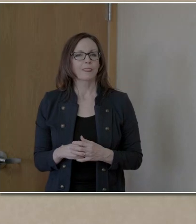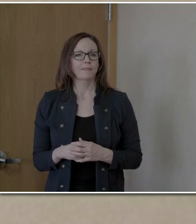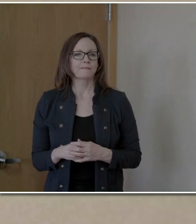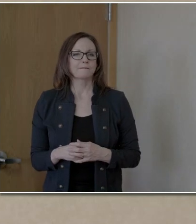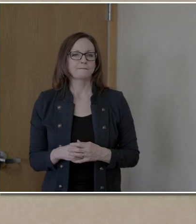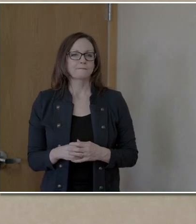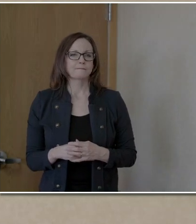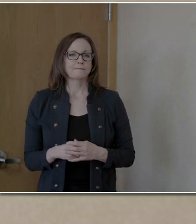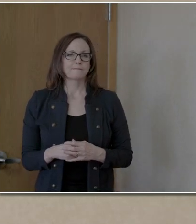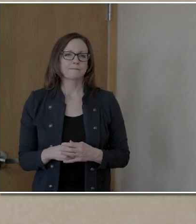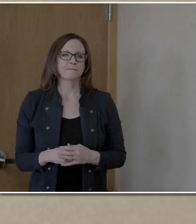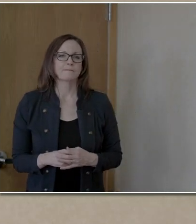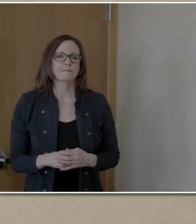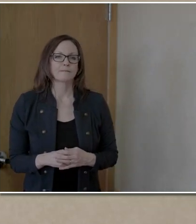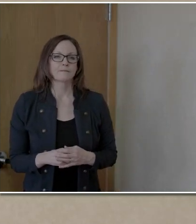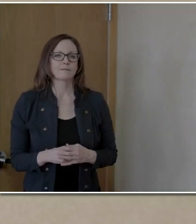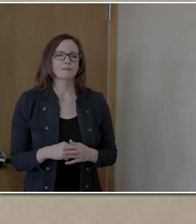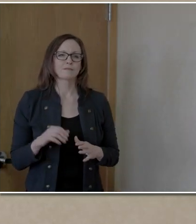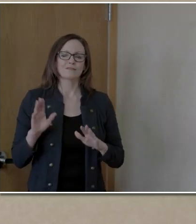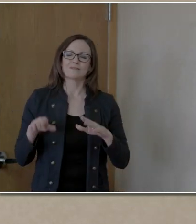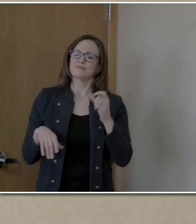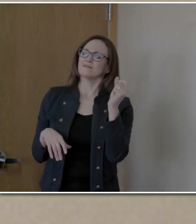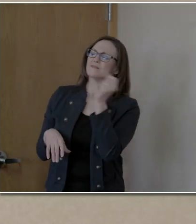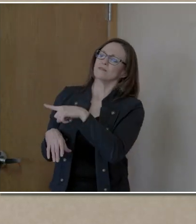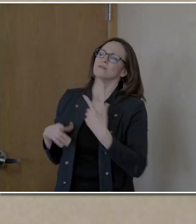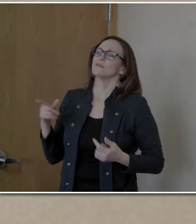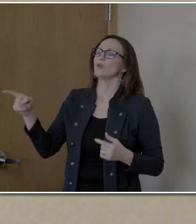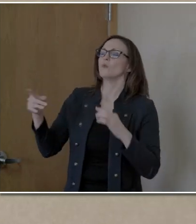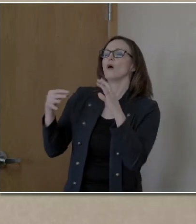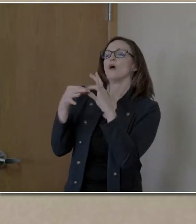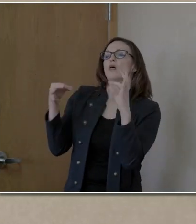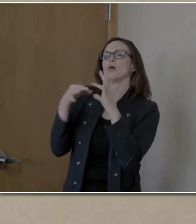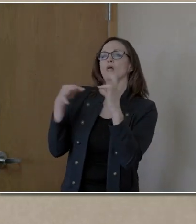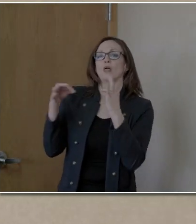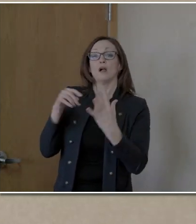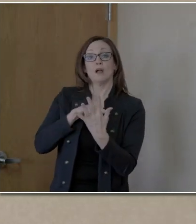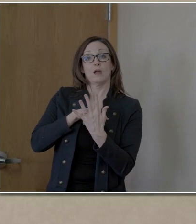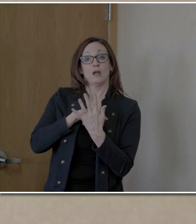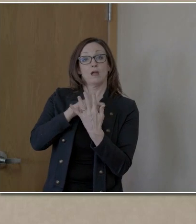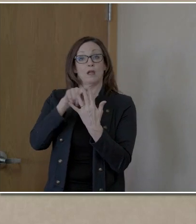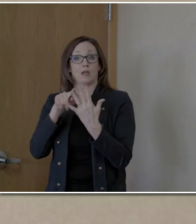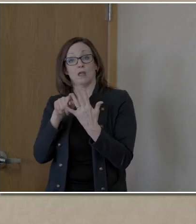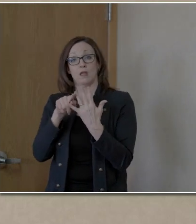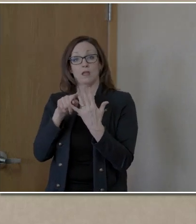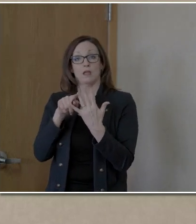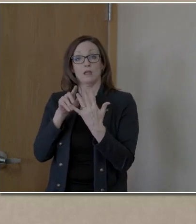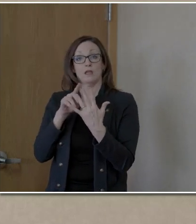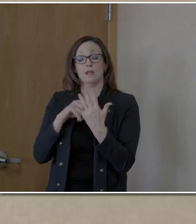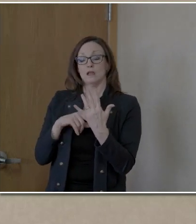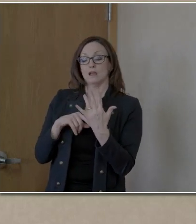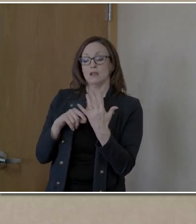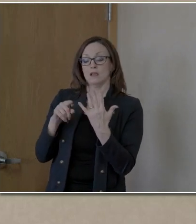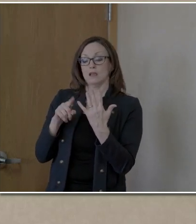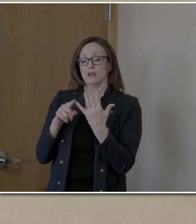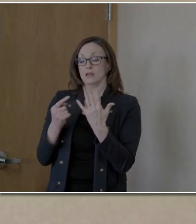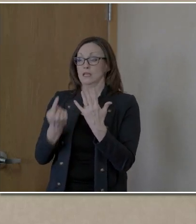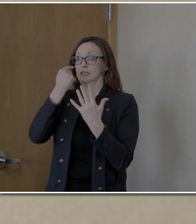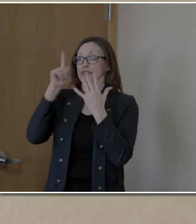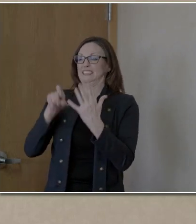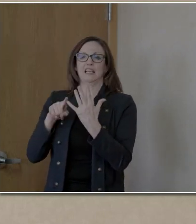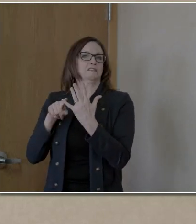partners on right now. I think what's important to remember about this pandemic